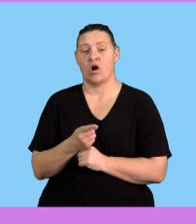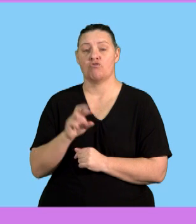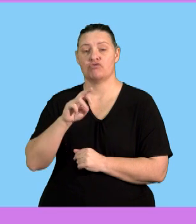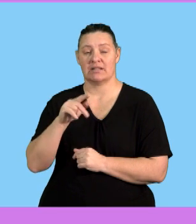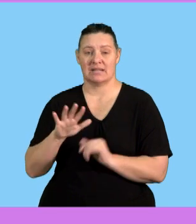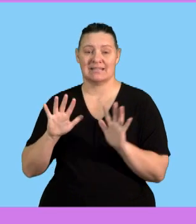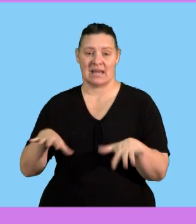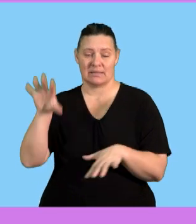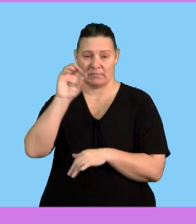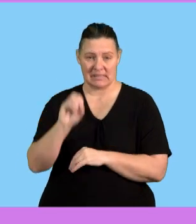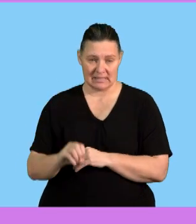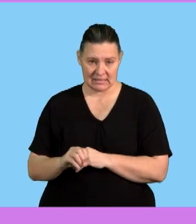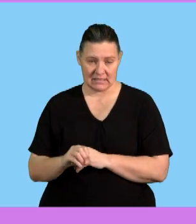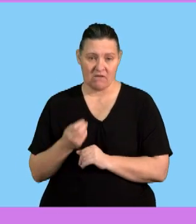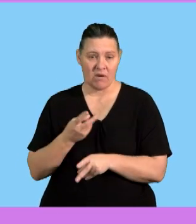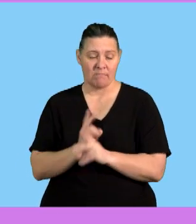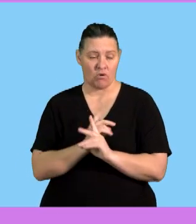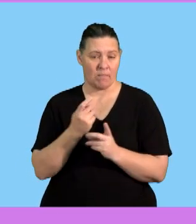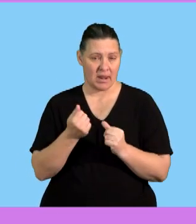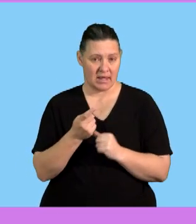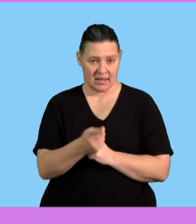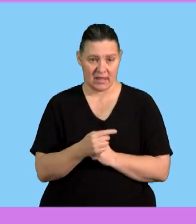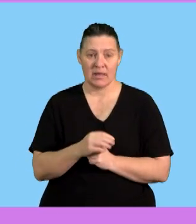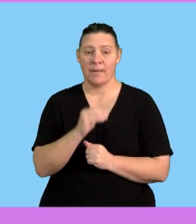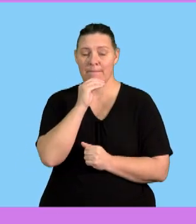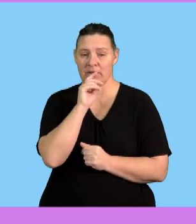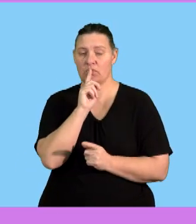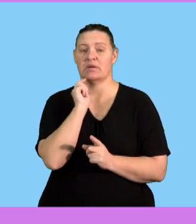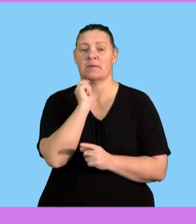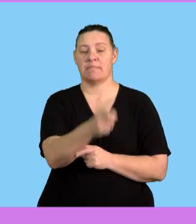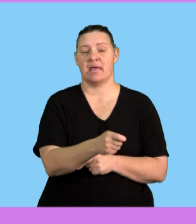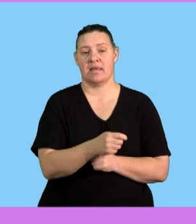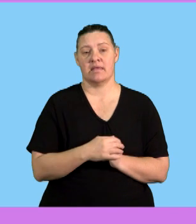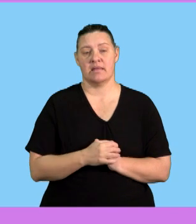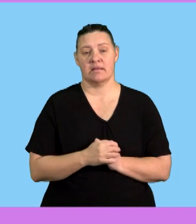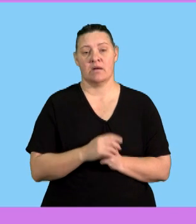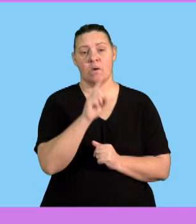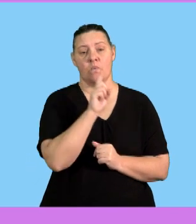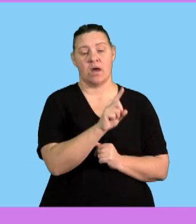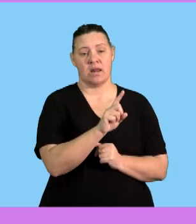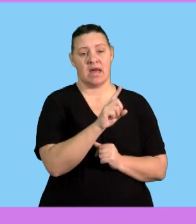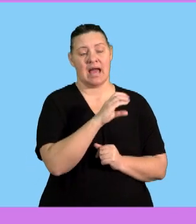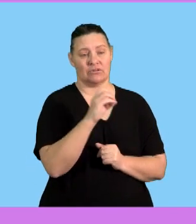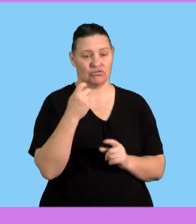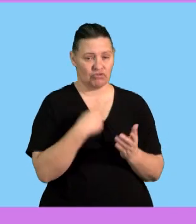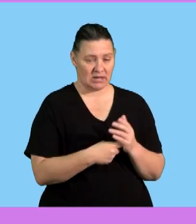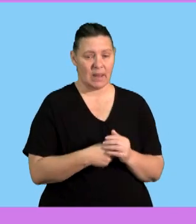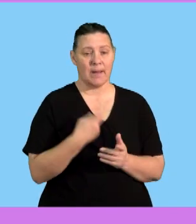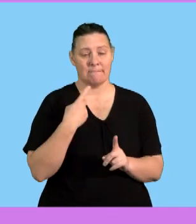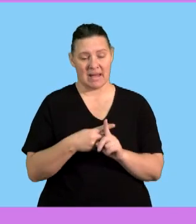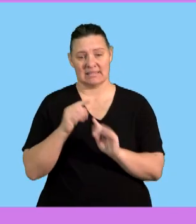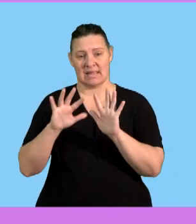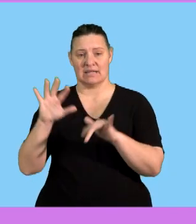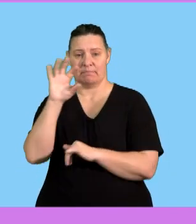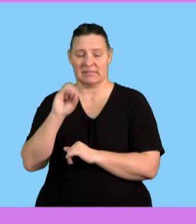of 10% of the borrowed amount, that means you will have to pay back 100 Rand plus the